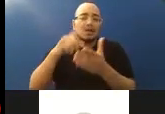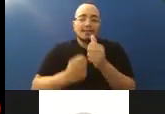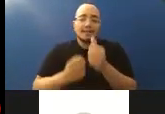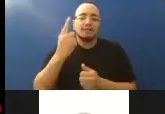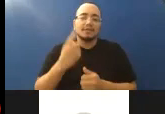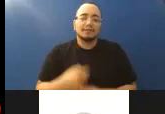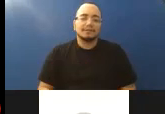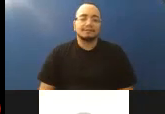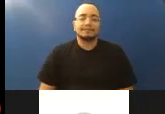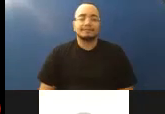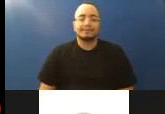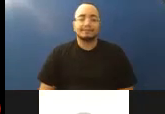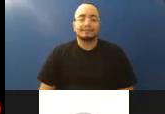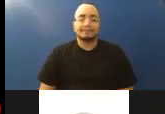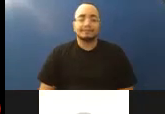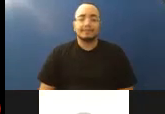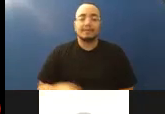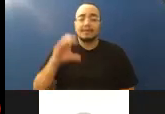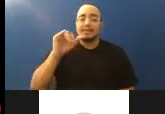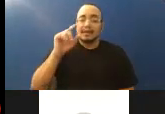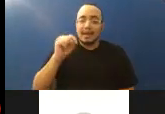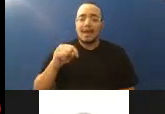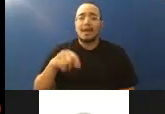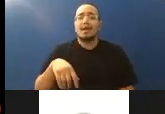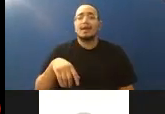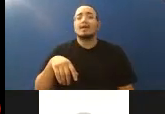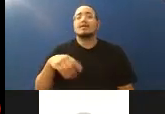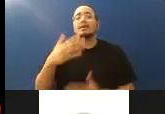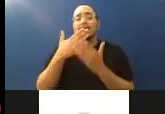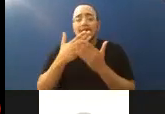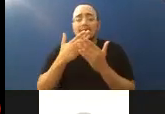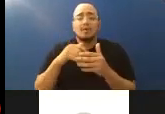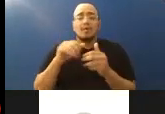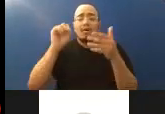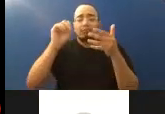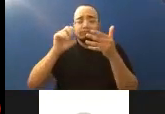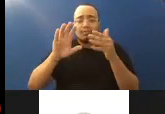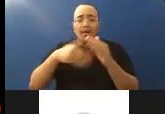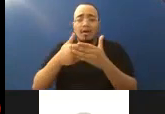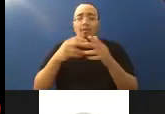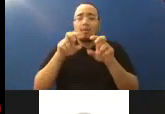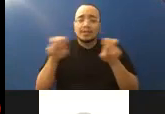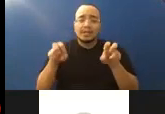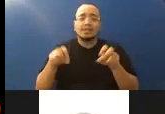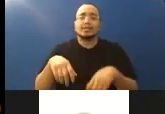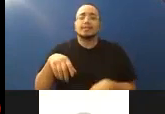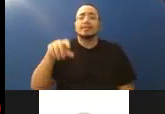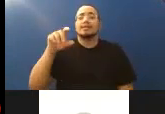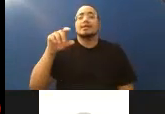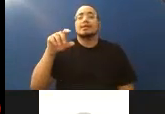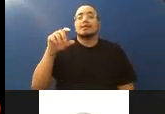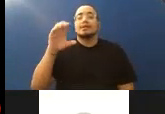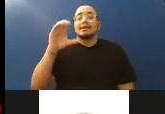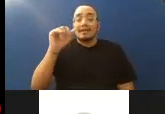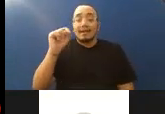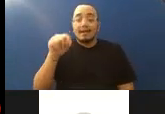Thank you. Thank you very much, Tahita Shakur, Cage Free Cannabis, Devon Williams, Youth Justice Coalition, and Darlene Burke, 10 Toes In. I'm sure if we